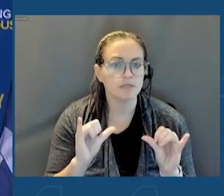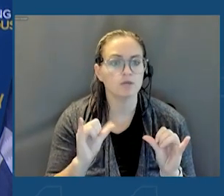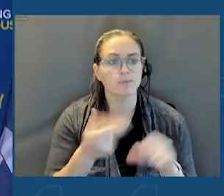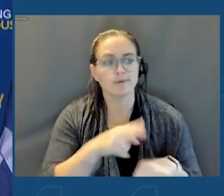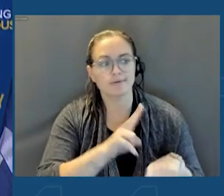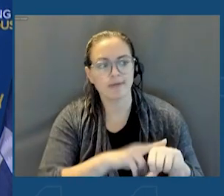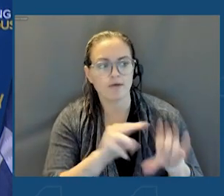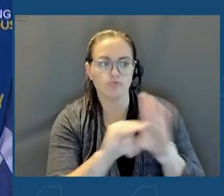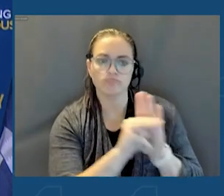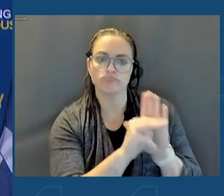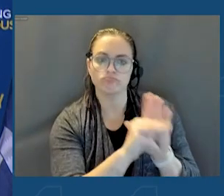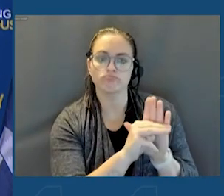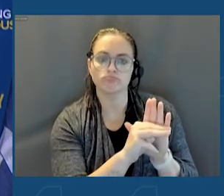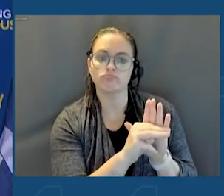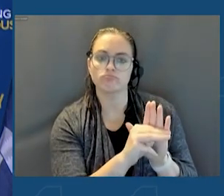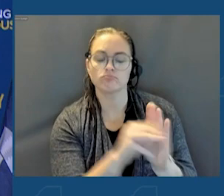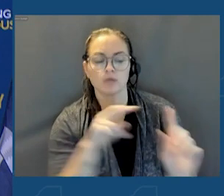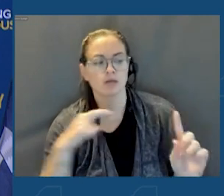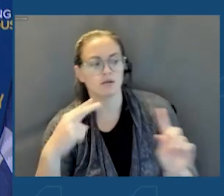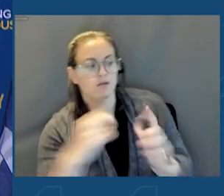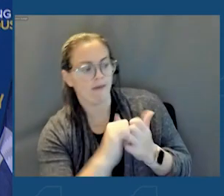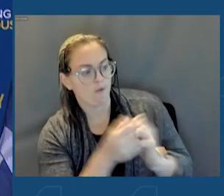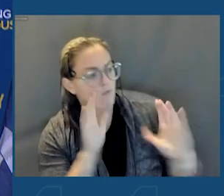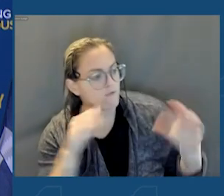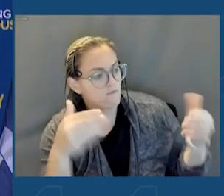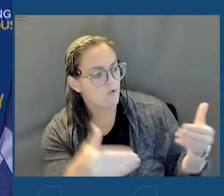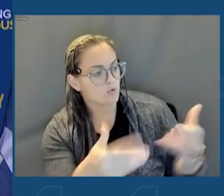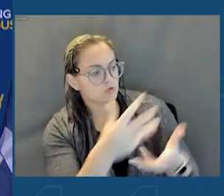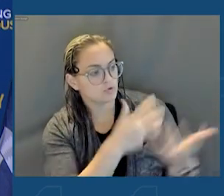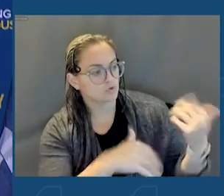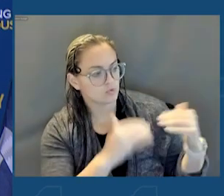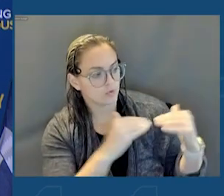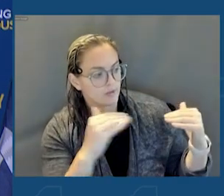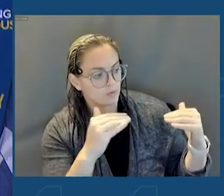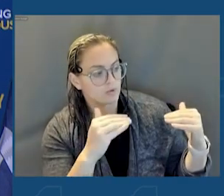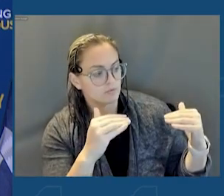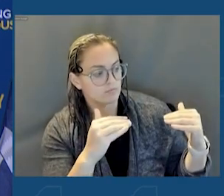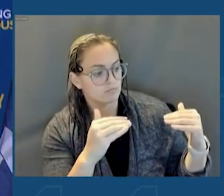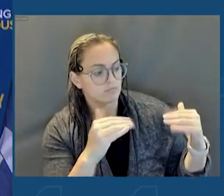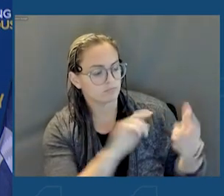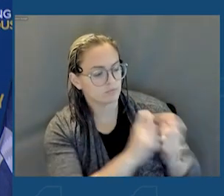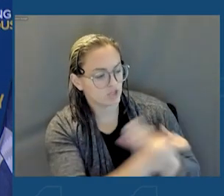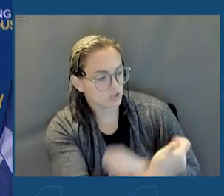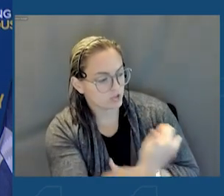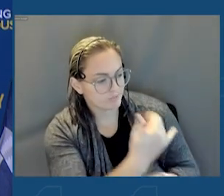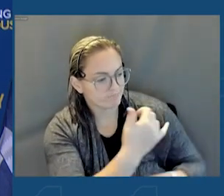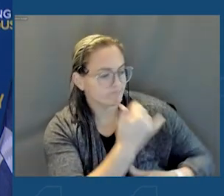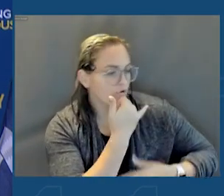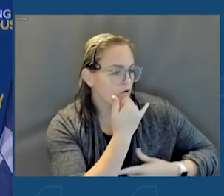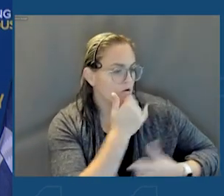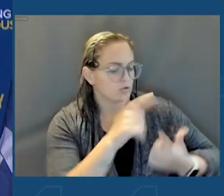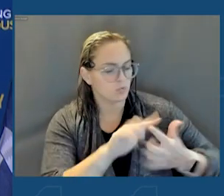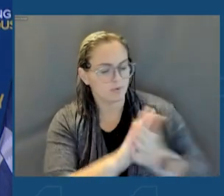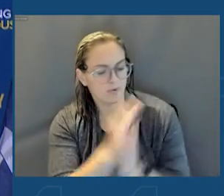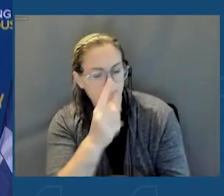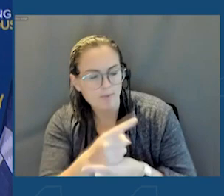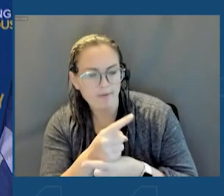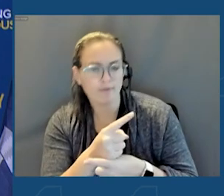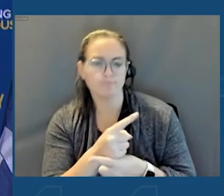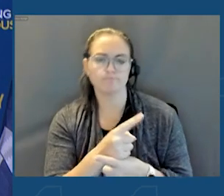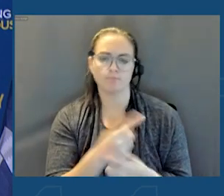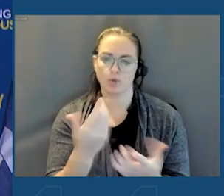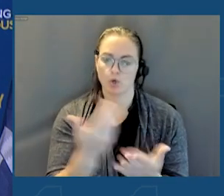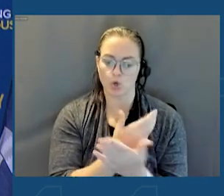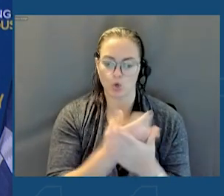model, in my opinion, of how we focus on social equity, righting the wrongs of past, but opening up a whole new industry,